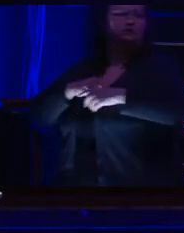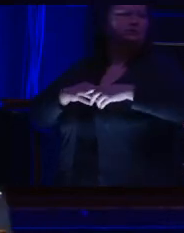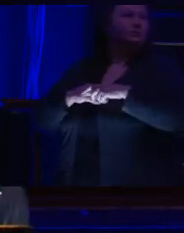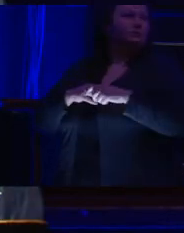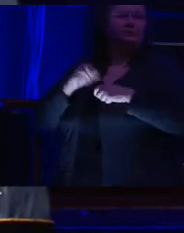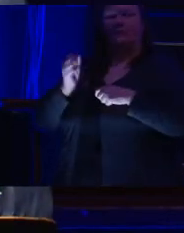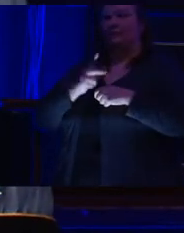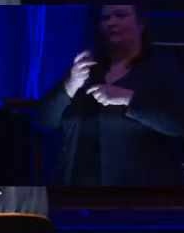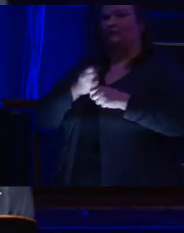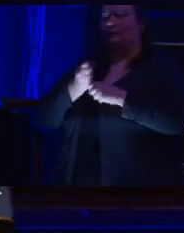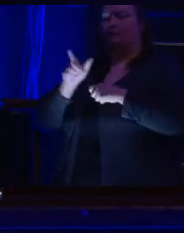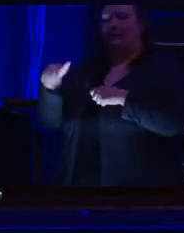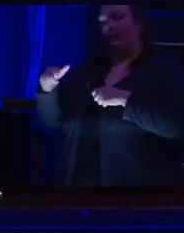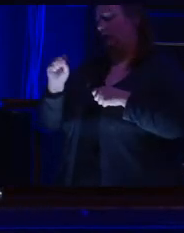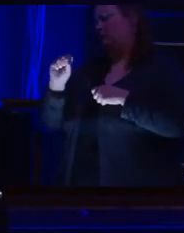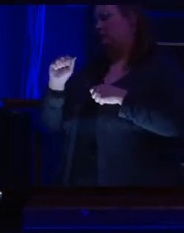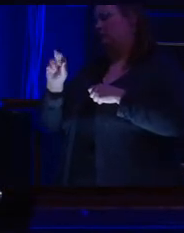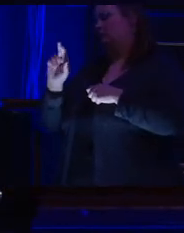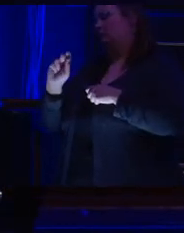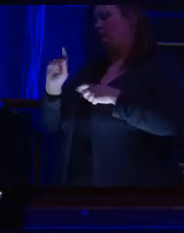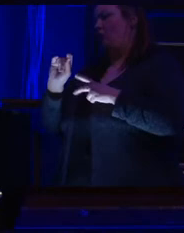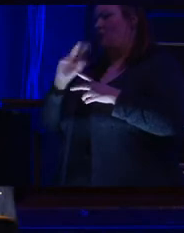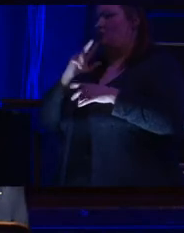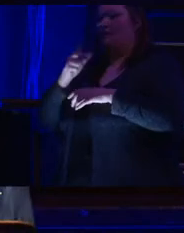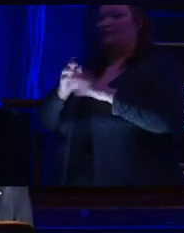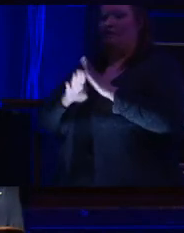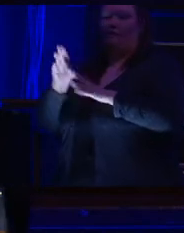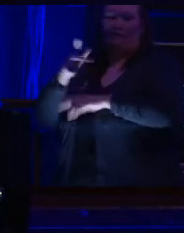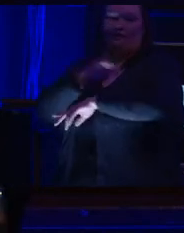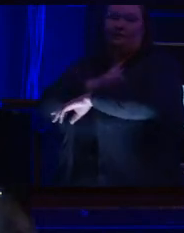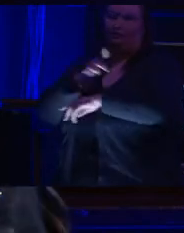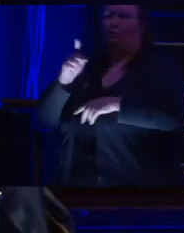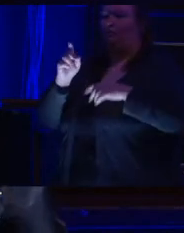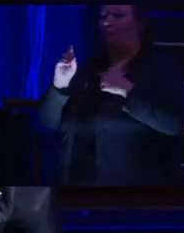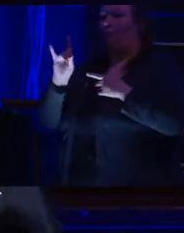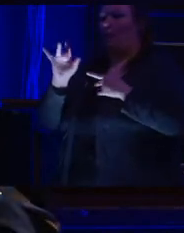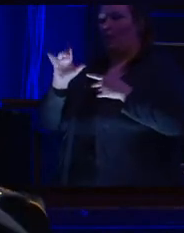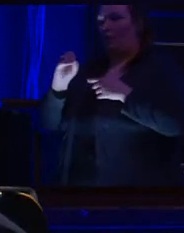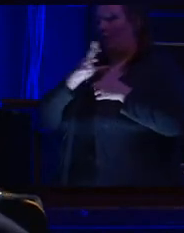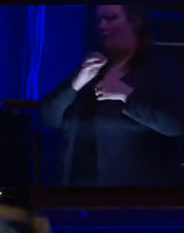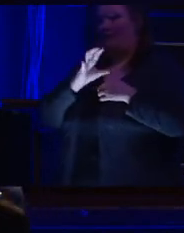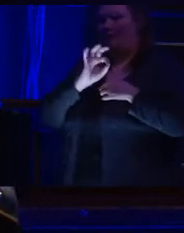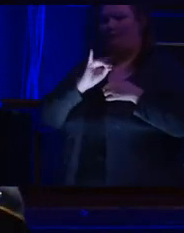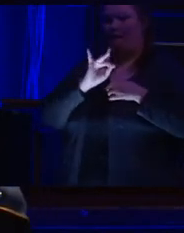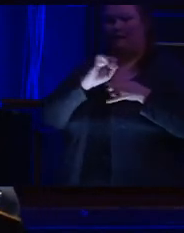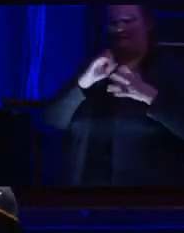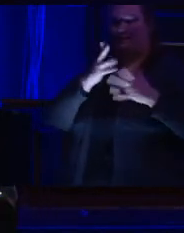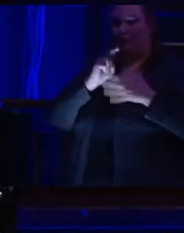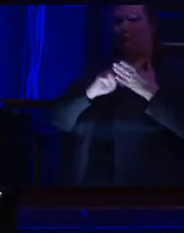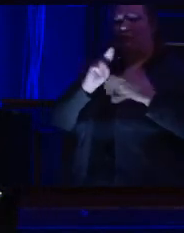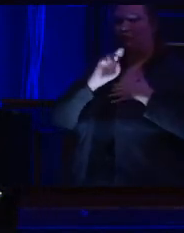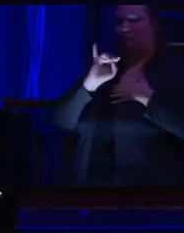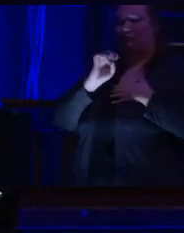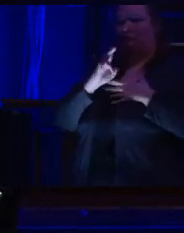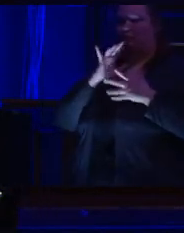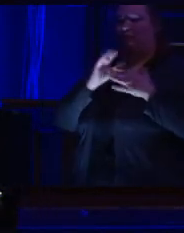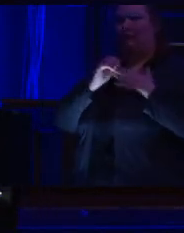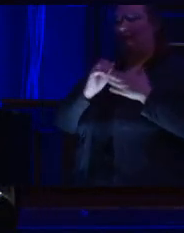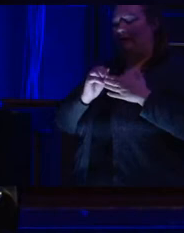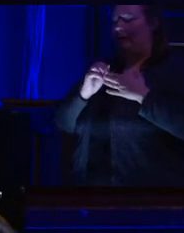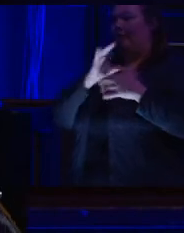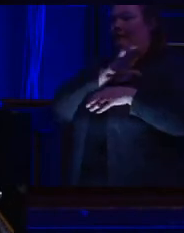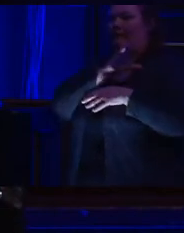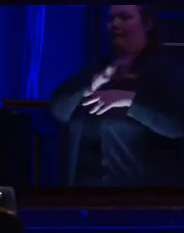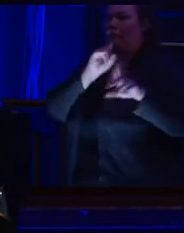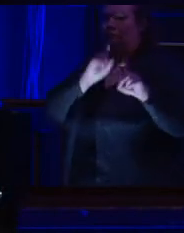Several years later, Salk developed a vaccine against the dreaded polio virus, and Francis, here at the University of Michigan, led the clinical